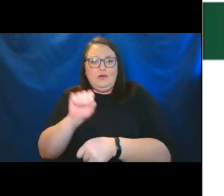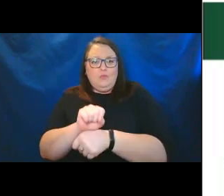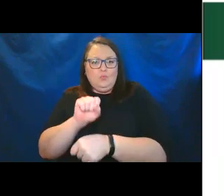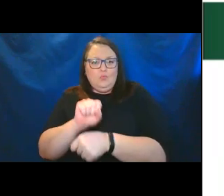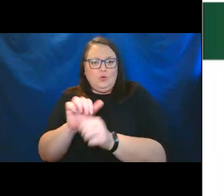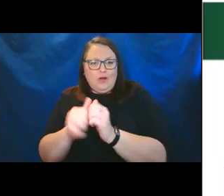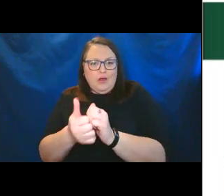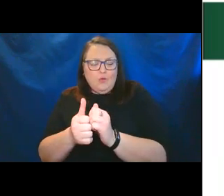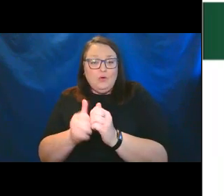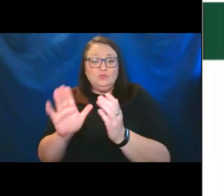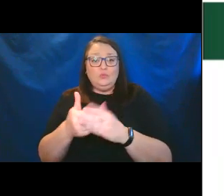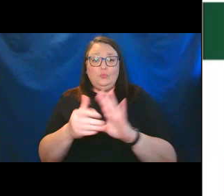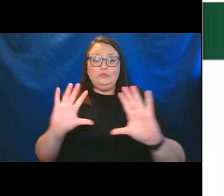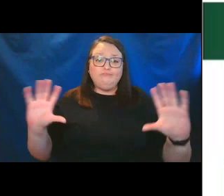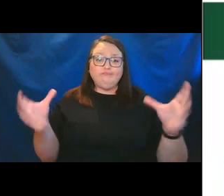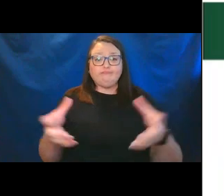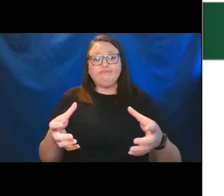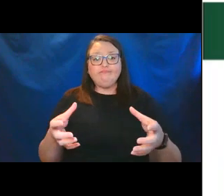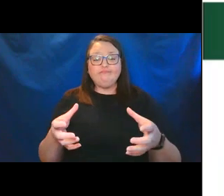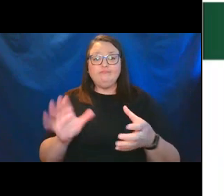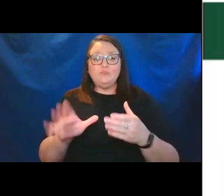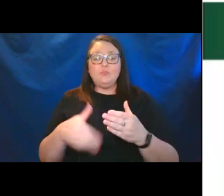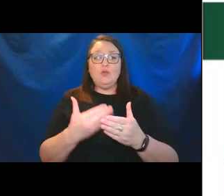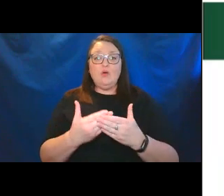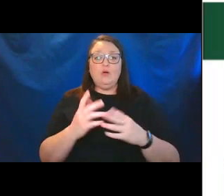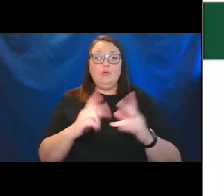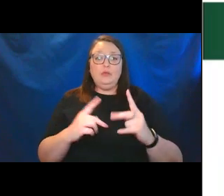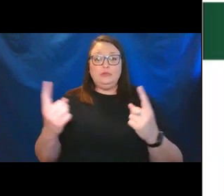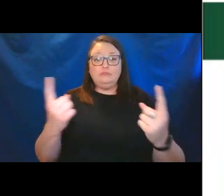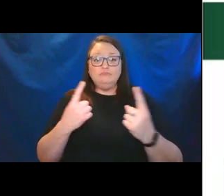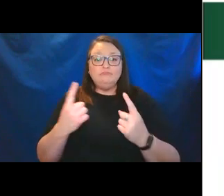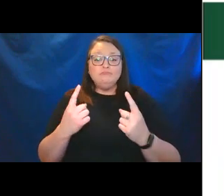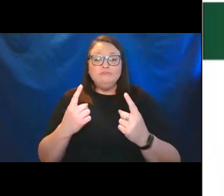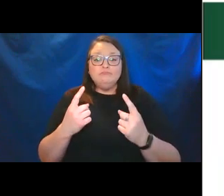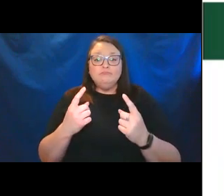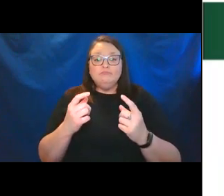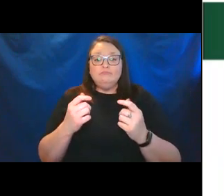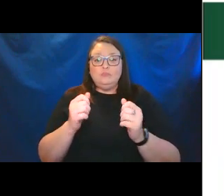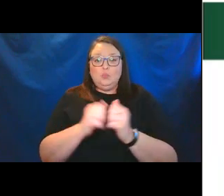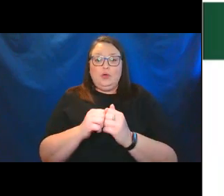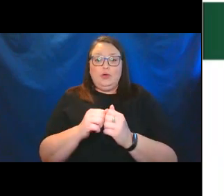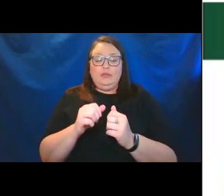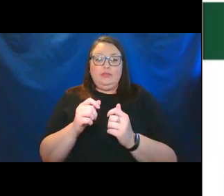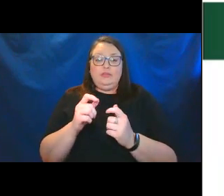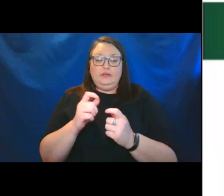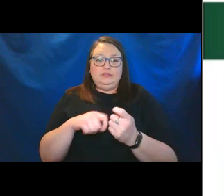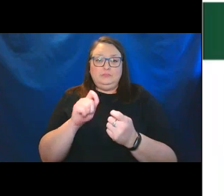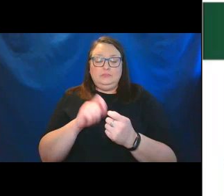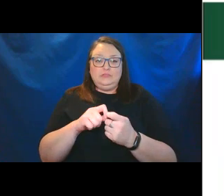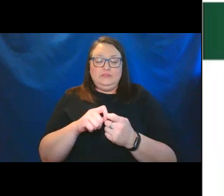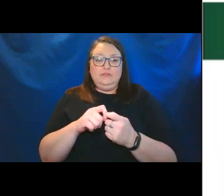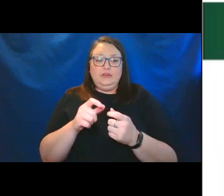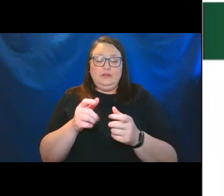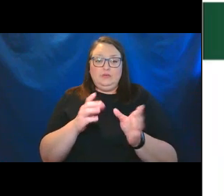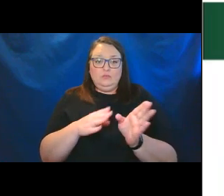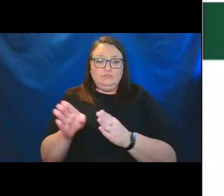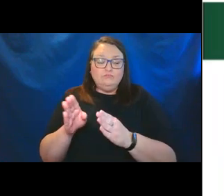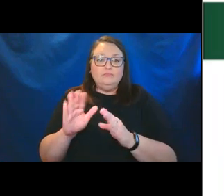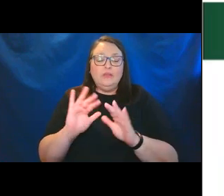them all. They all individually come with templates for how to do equitable workforce development for